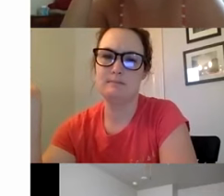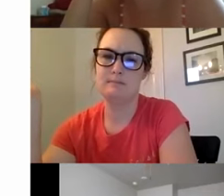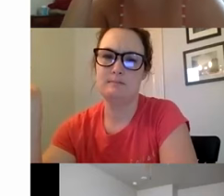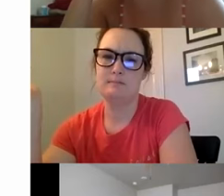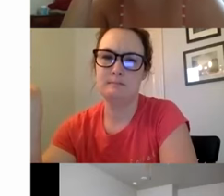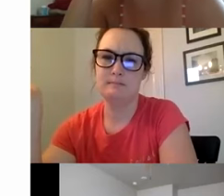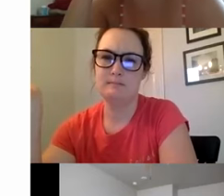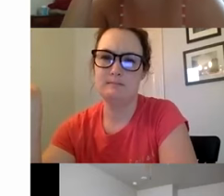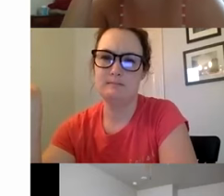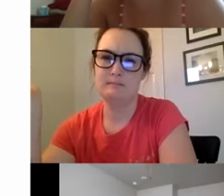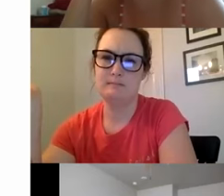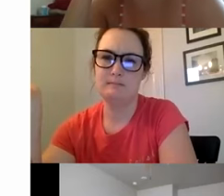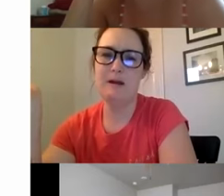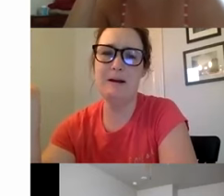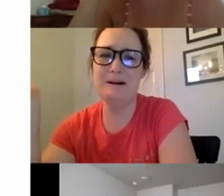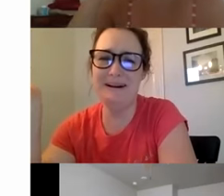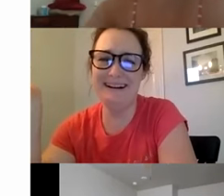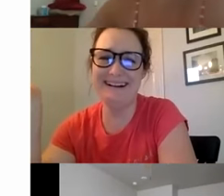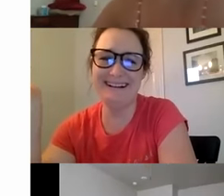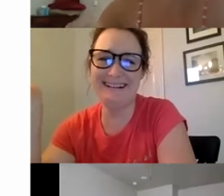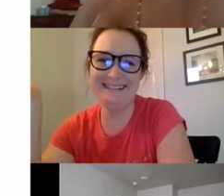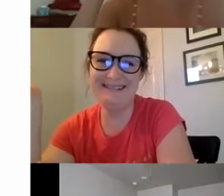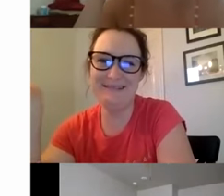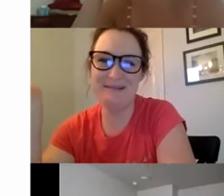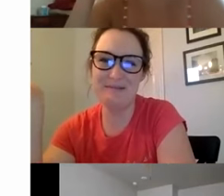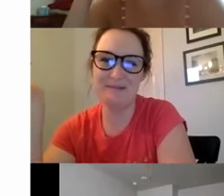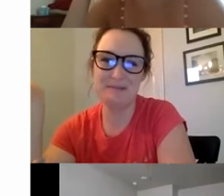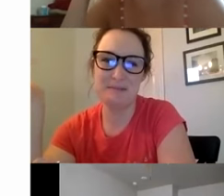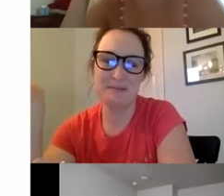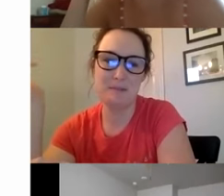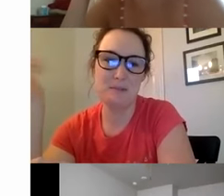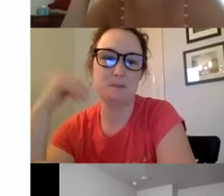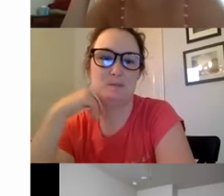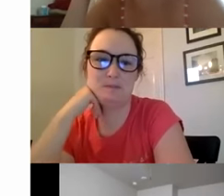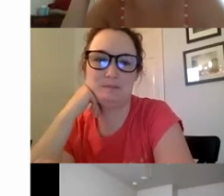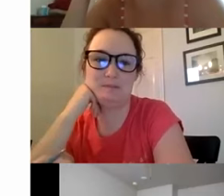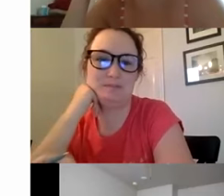I'll wait if you have to look back. Dehydration synthesis. There you go.